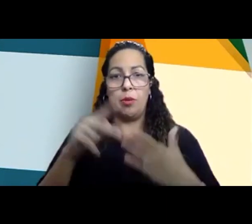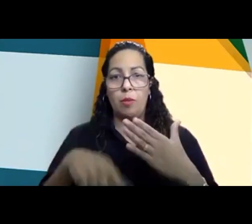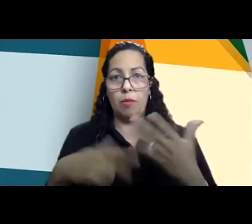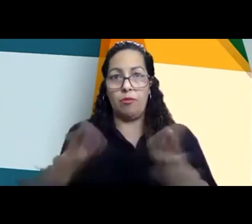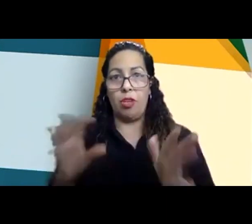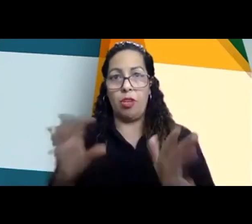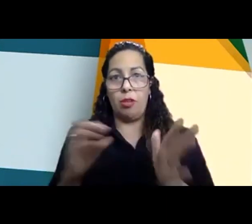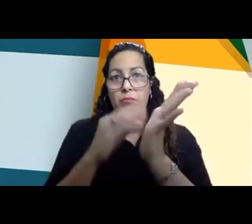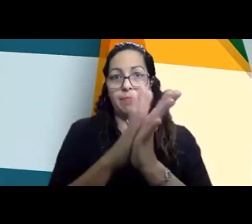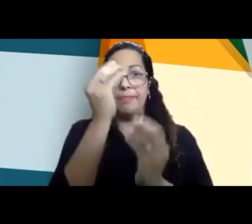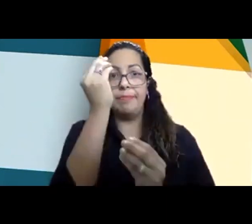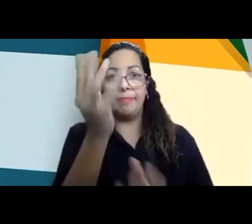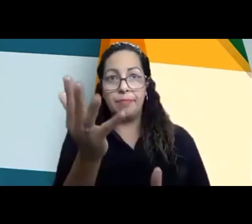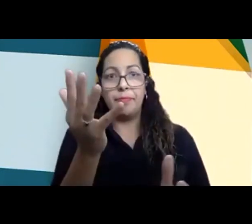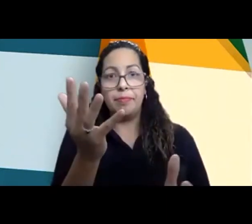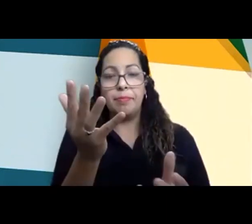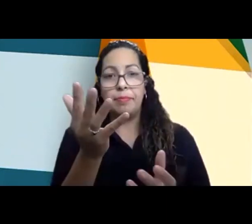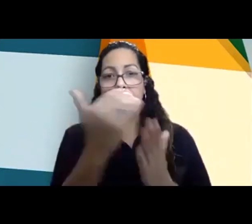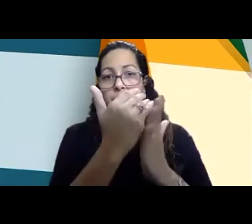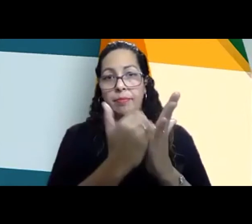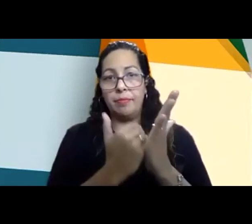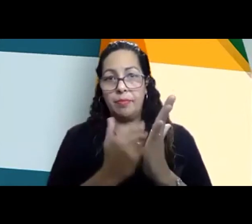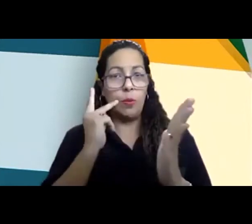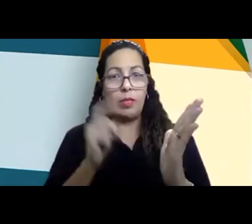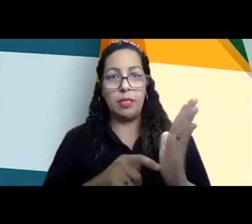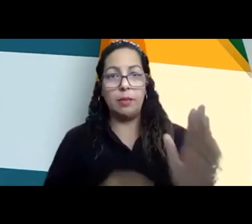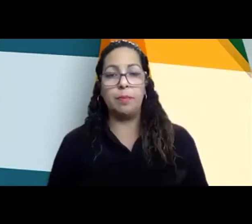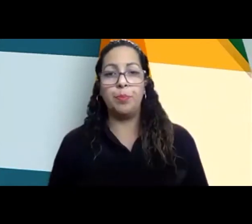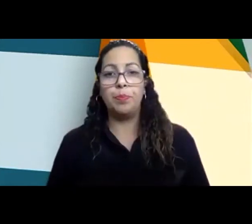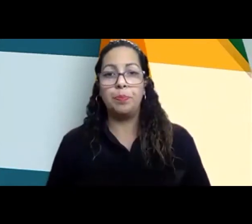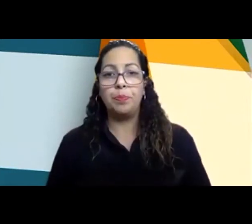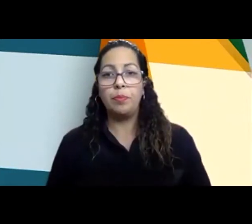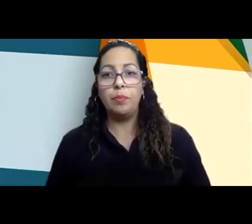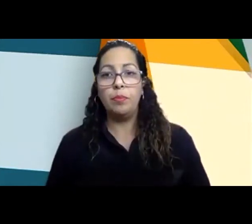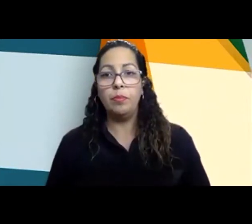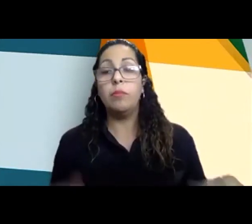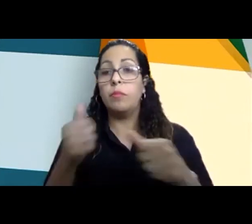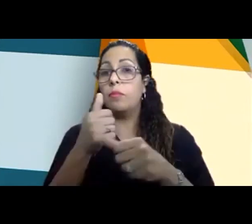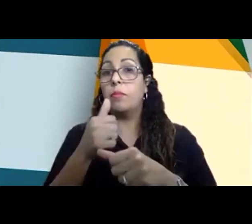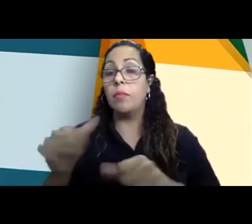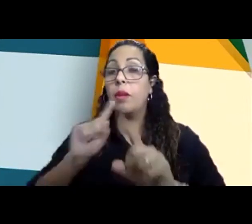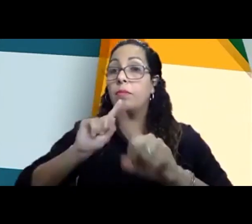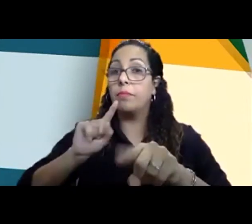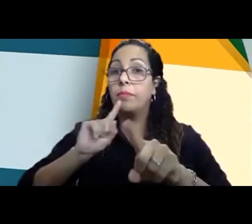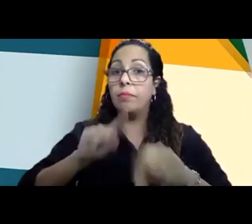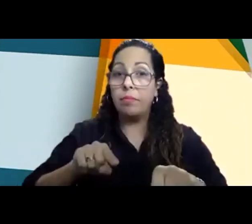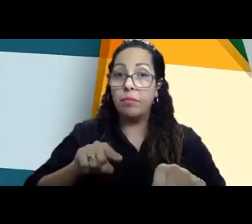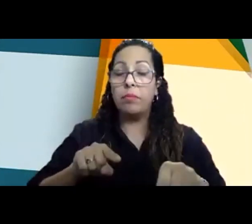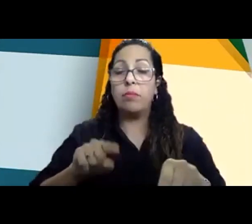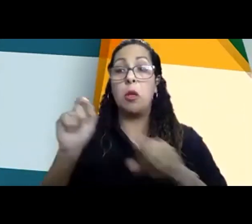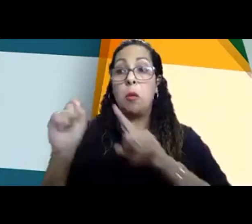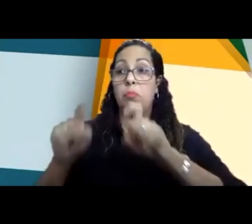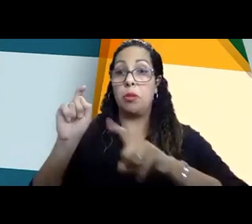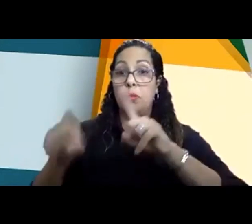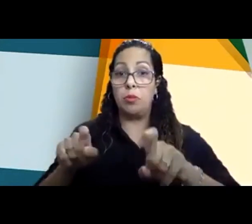already included in the instructions. Responses to all proposers' questions will be answered by